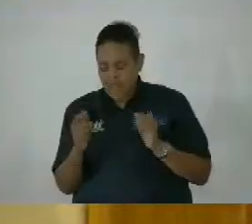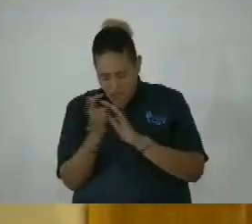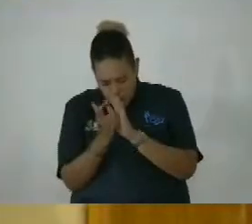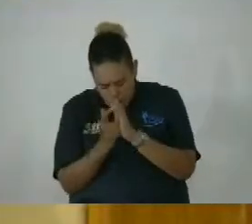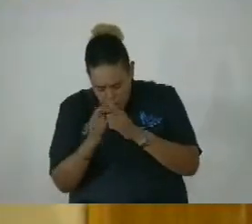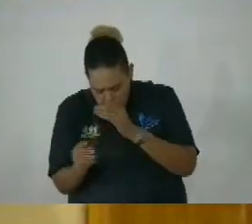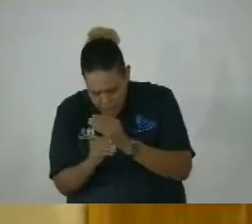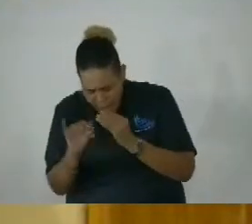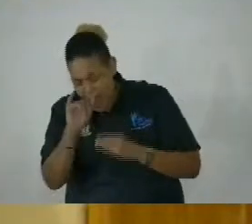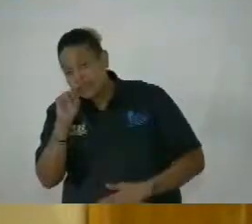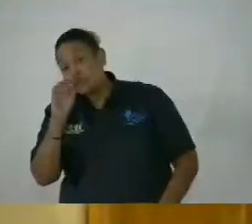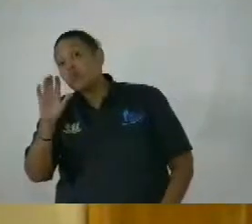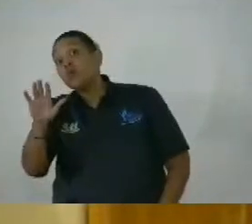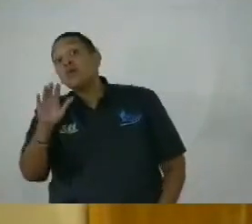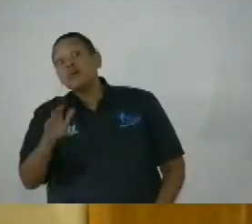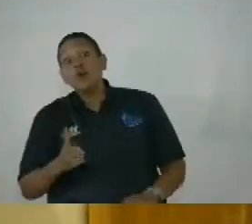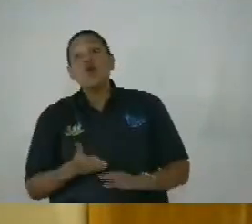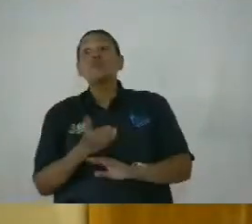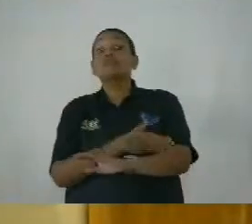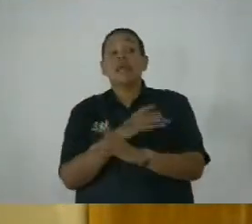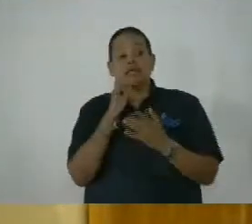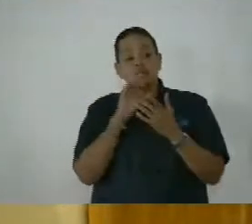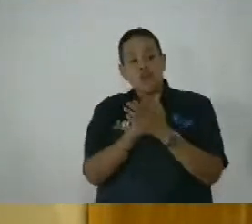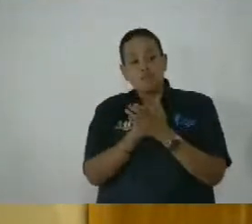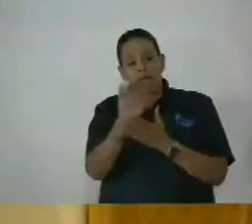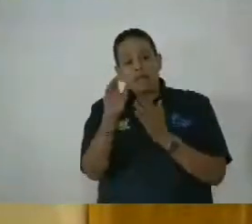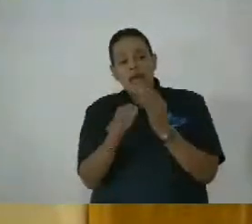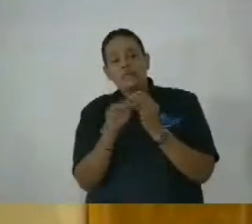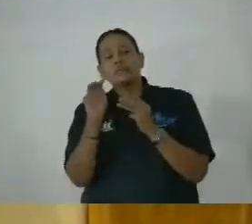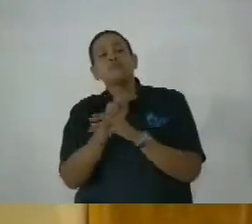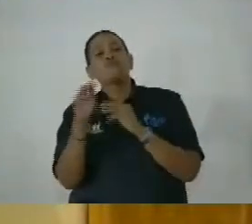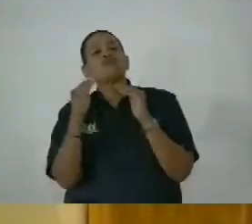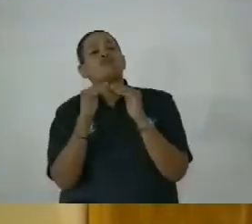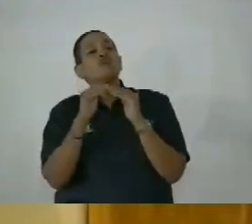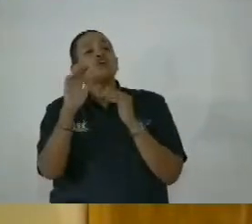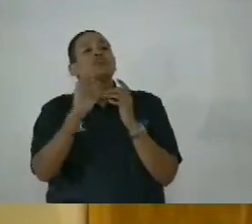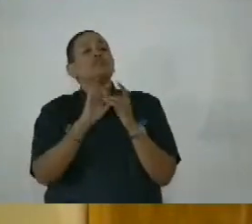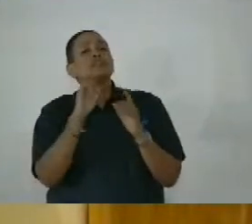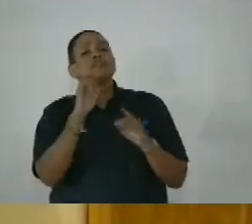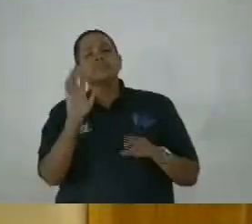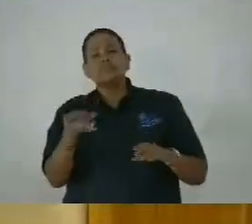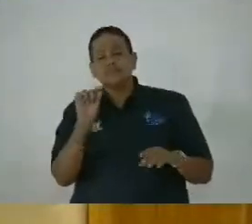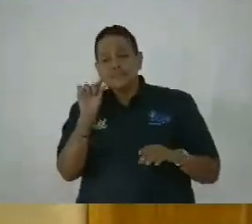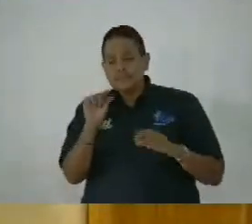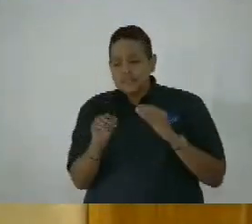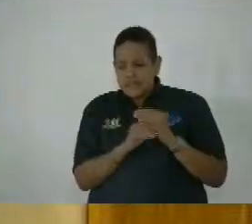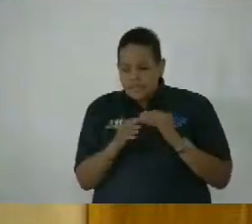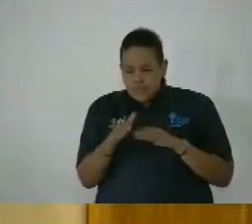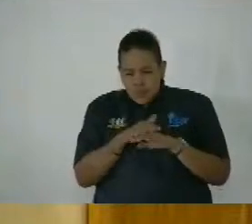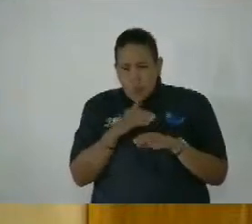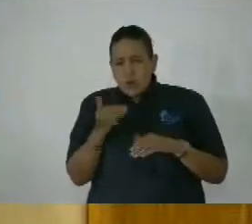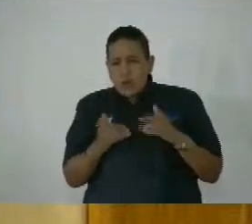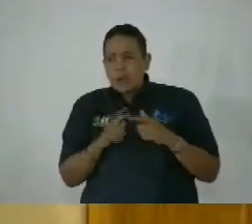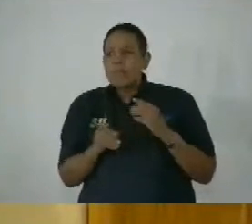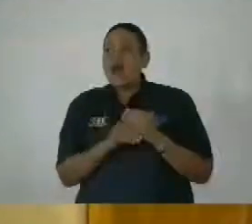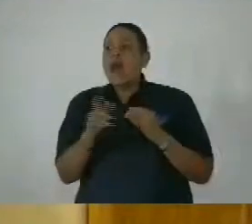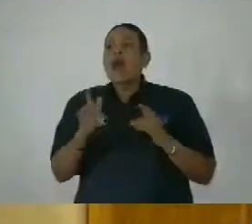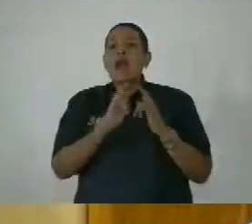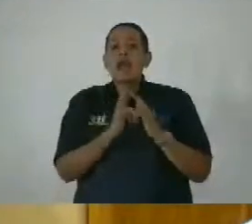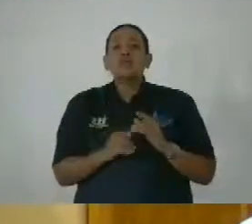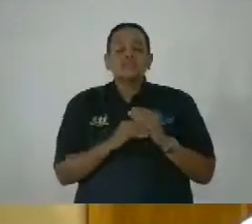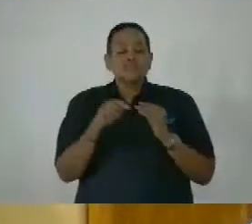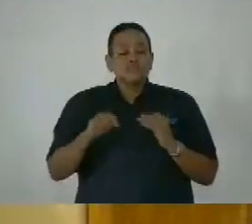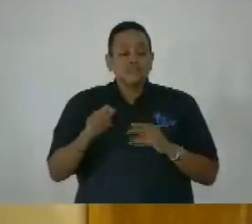and the IT up to date. Commend him. The Minister of Justice, a little bit slow off the ground, but because they have rear guard just in this kind